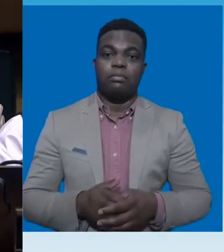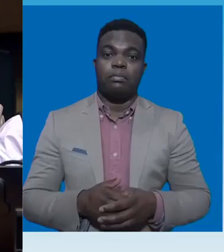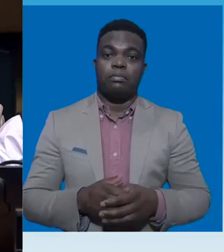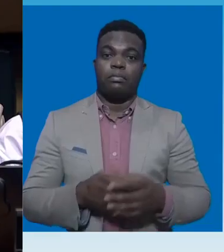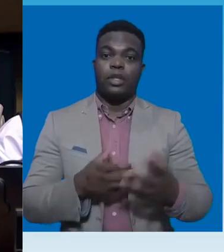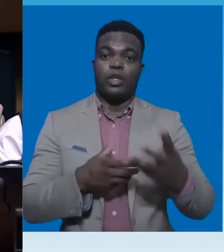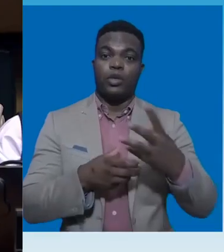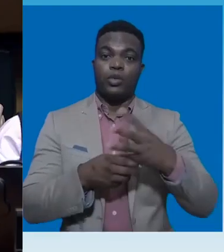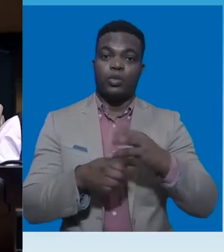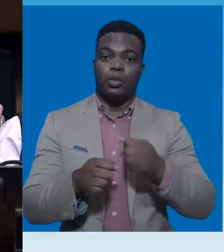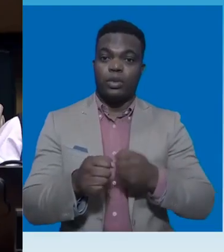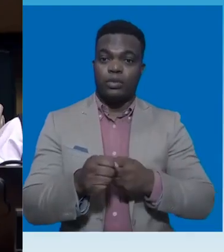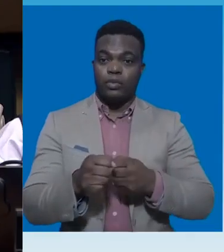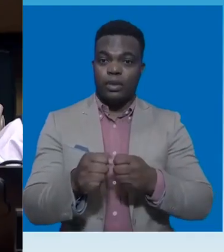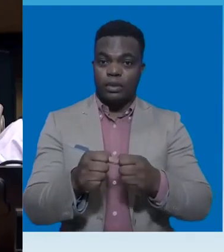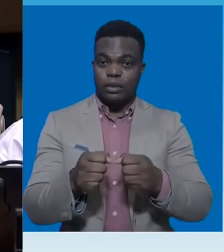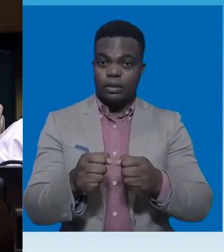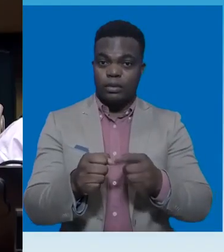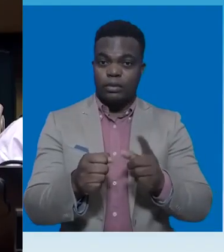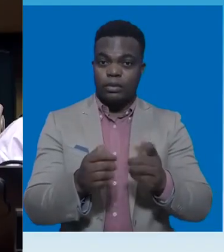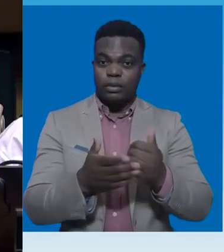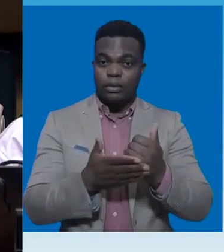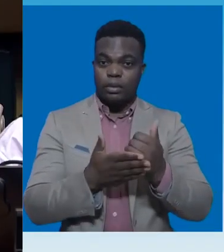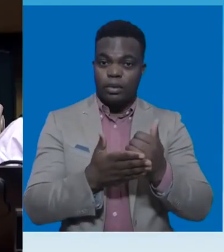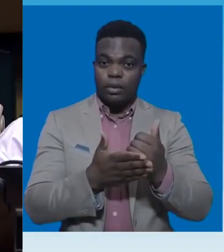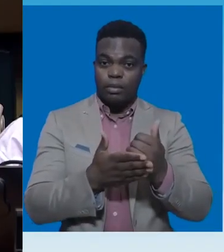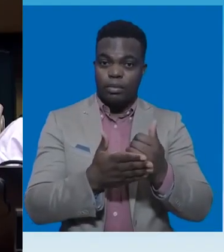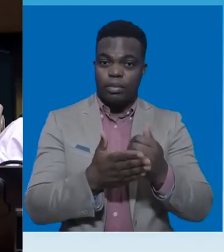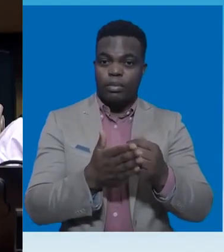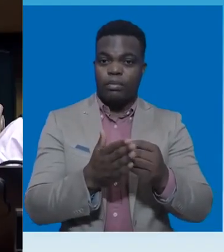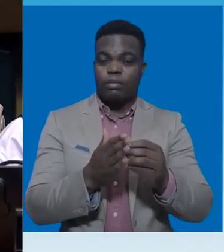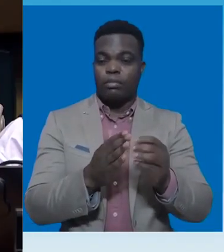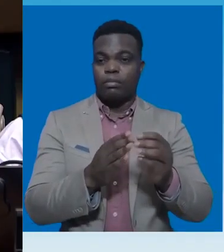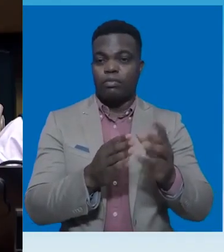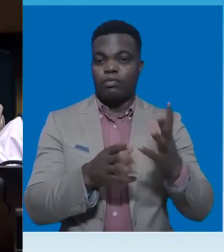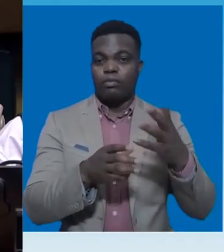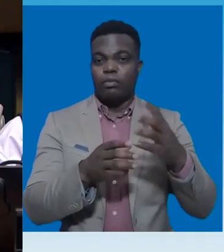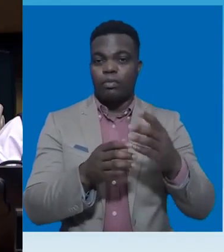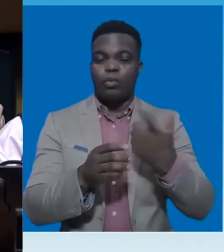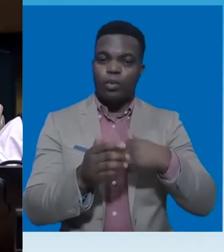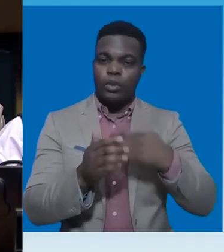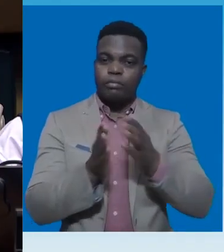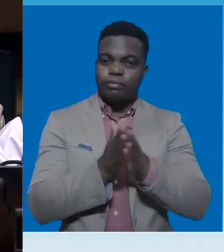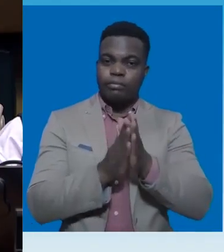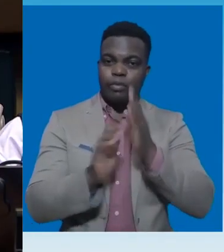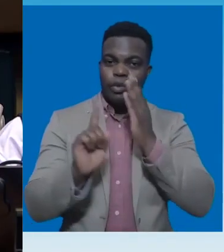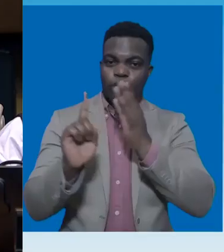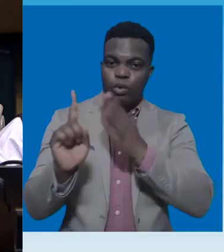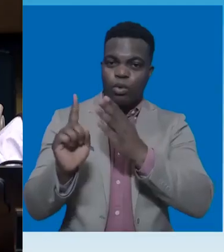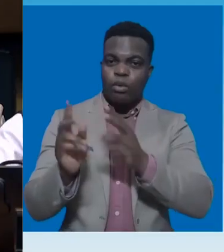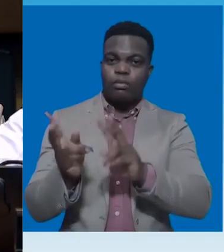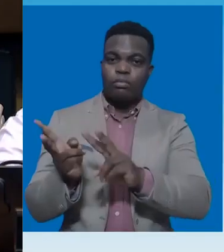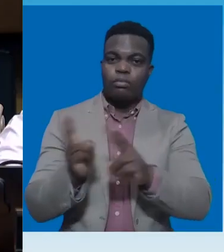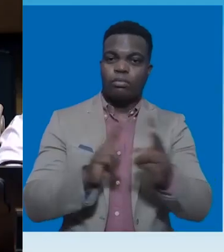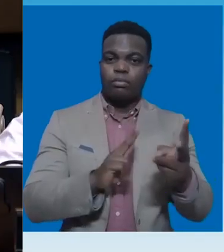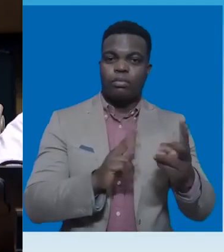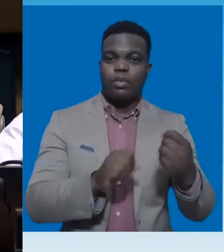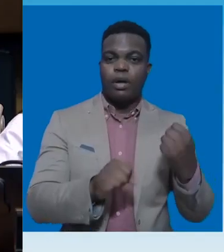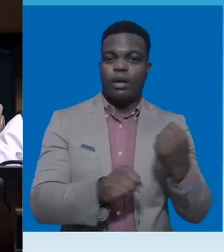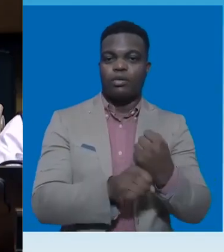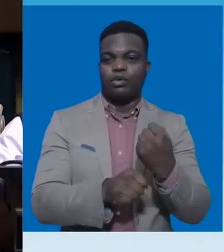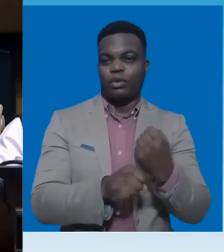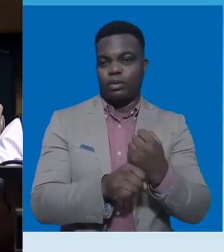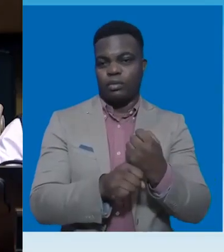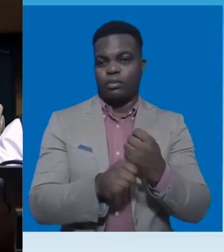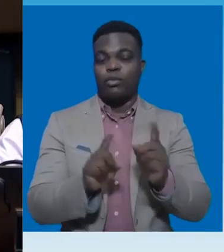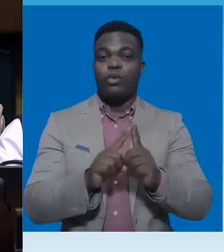from aspiration to action. It has strengthened accountability,